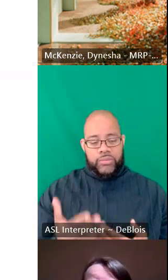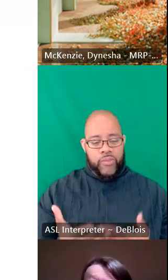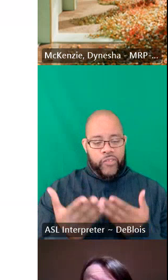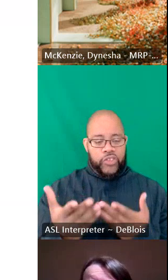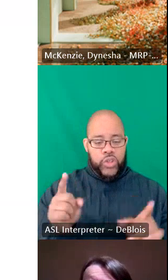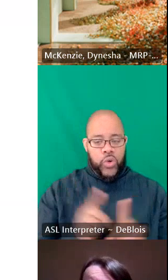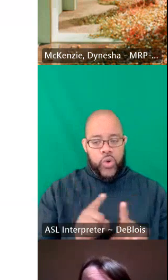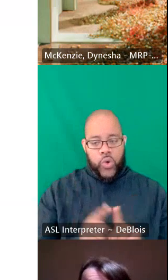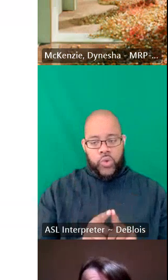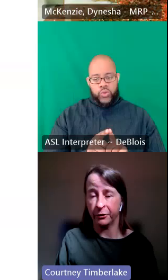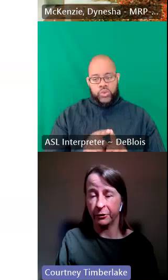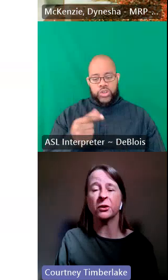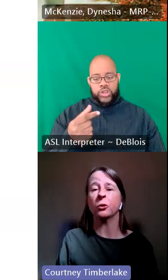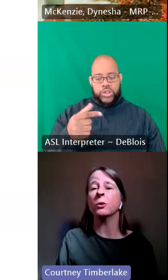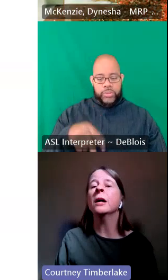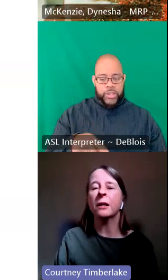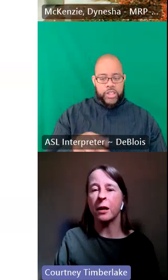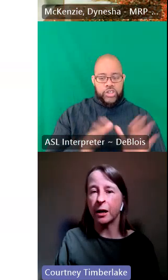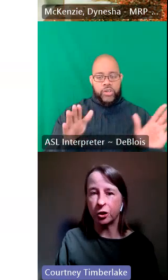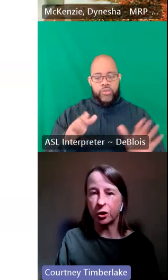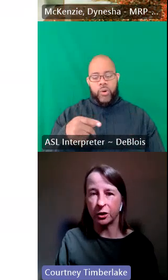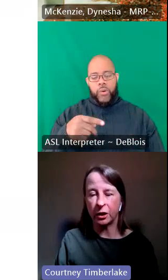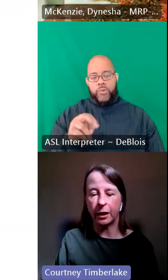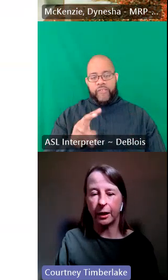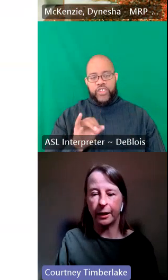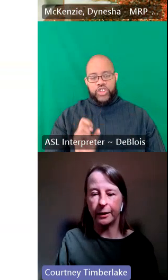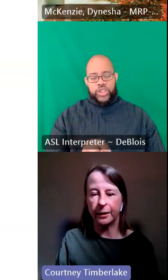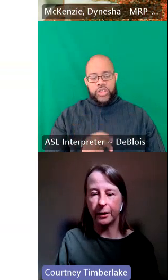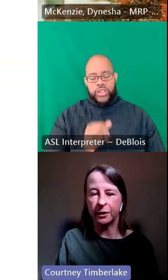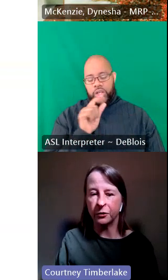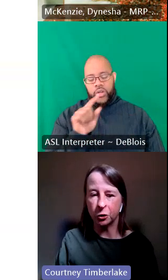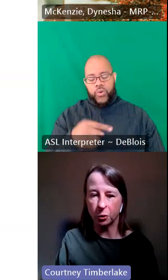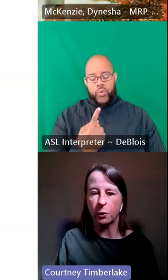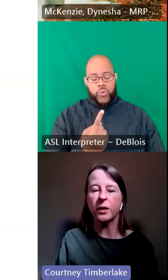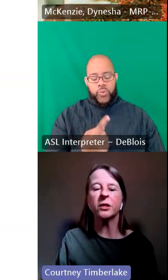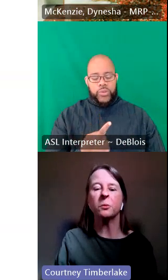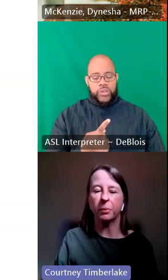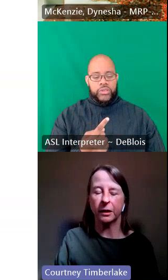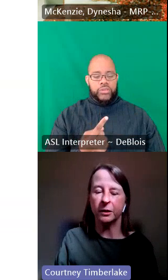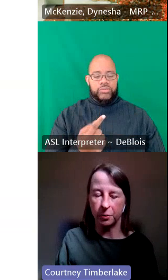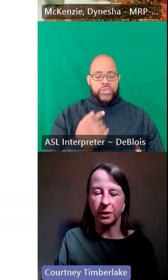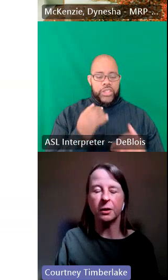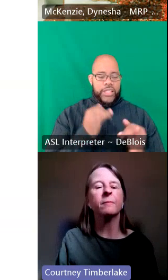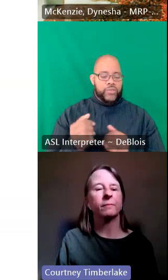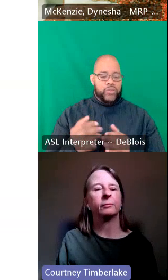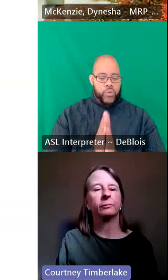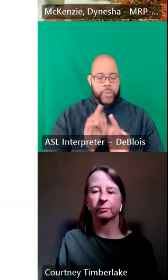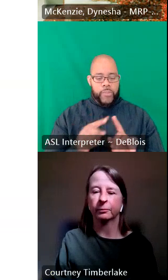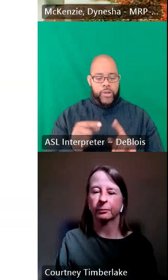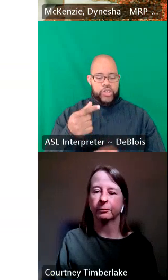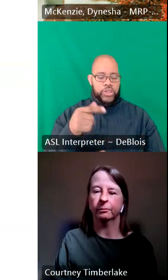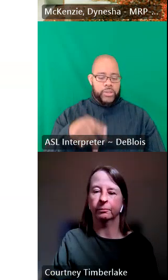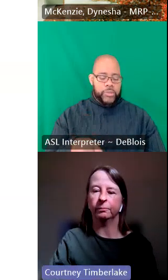includes GPs, the general provisions. So not just an individual request, but a GP.